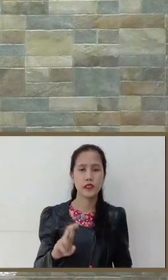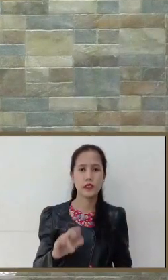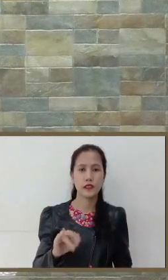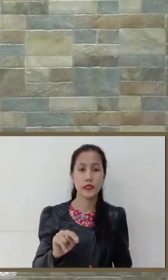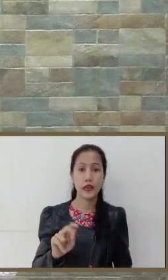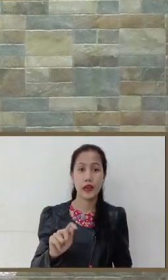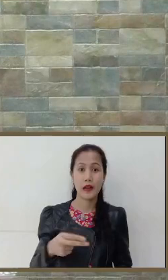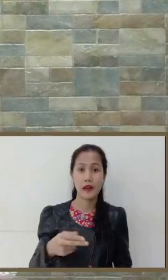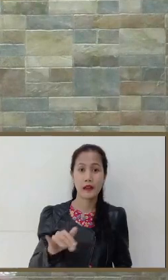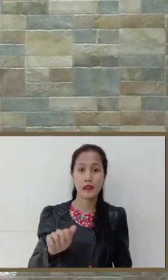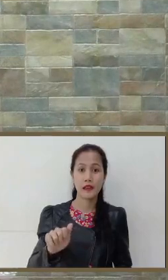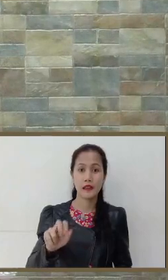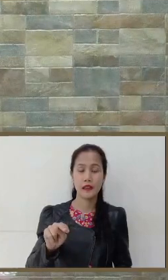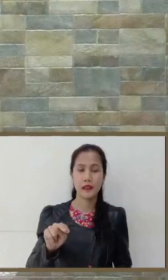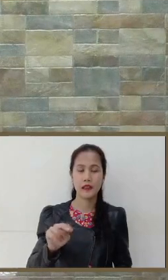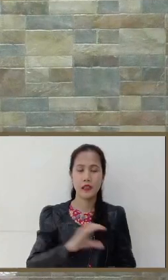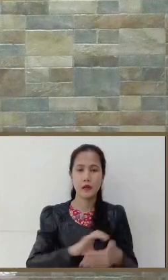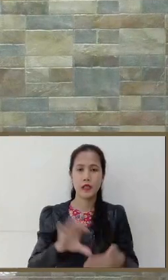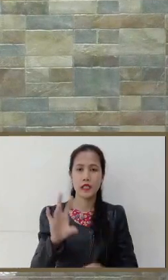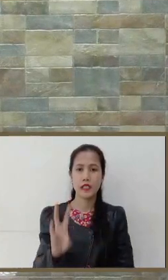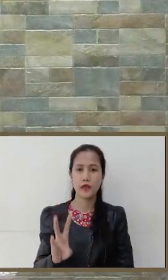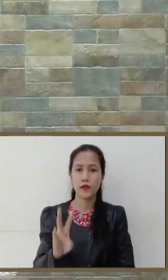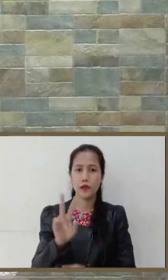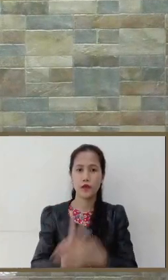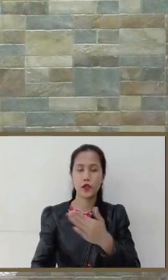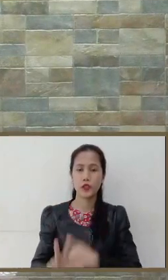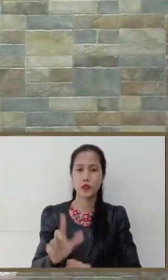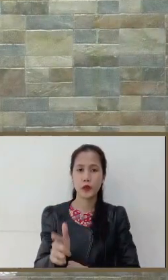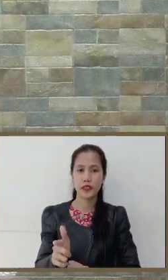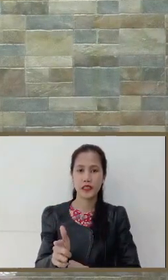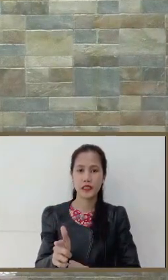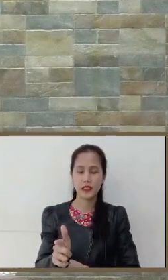chapter number 7 and verse number 20 to 24 po.